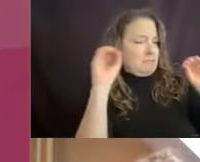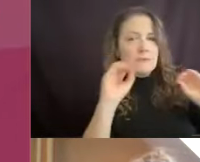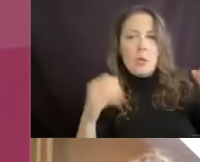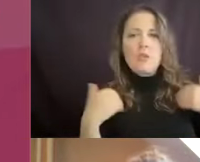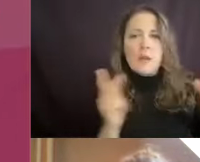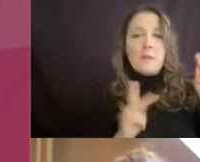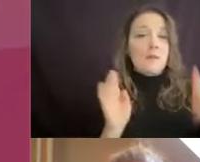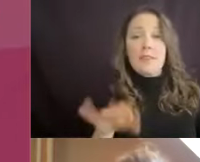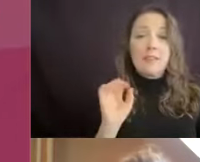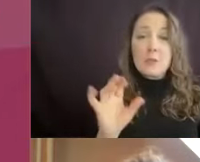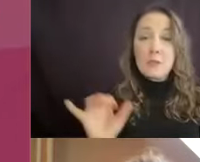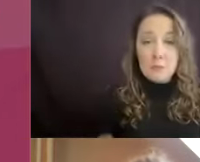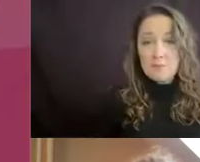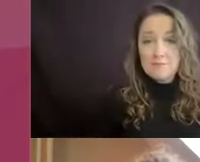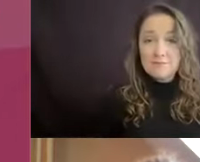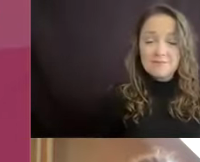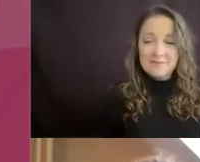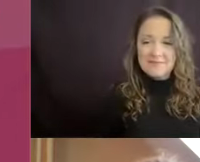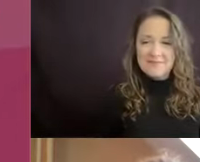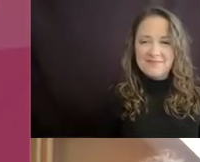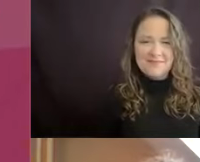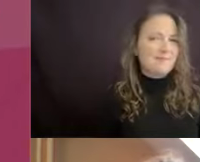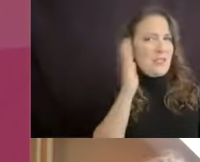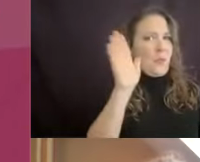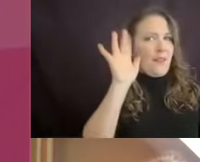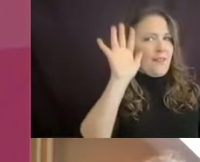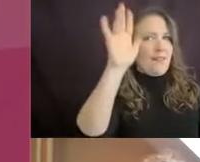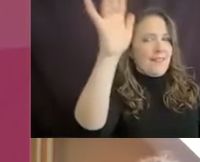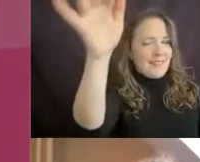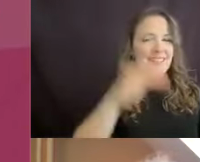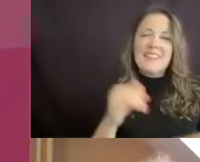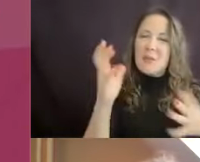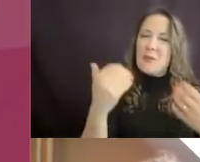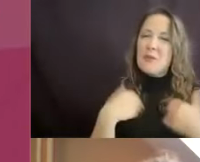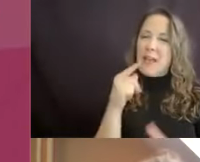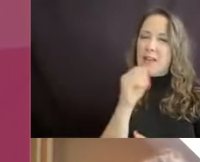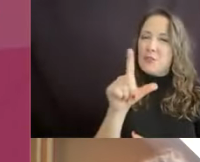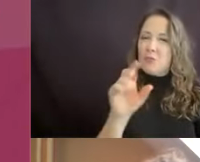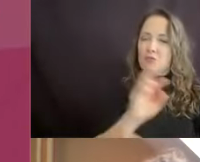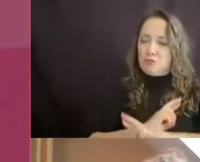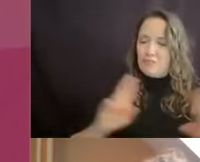okay. You'll encounter them, and we want to give you the tools when you do.